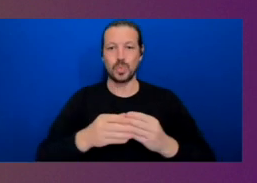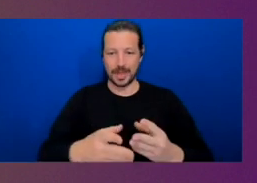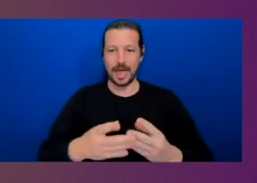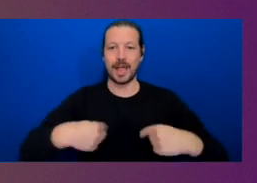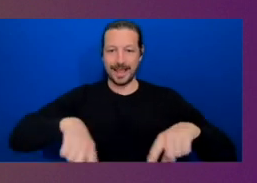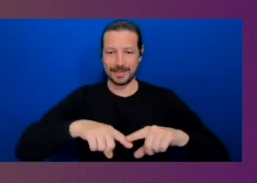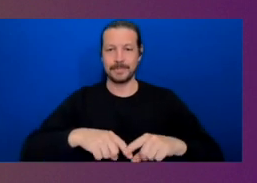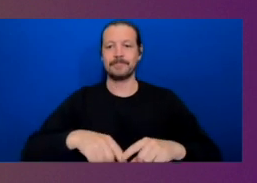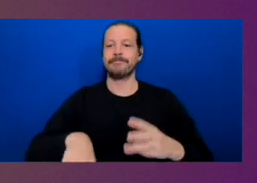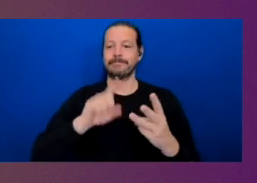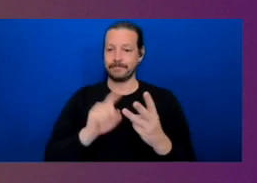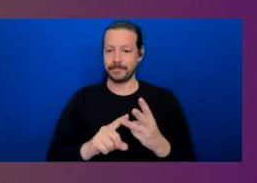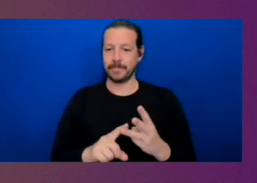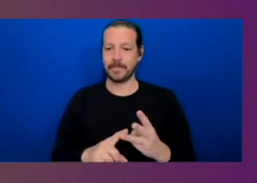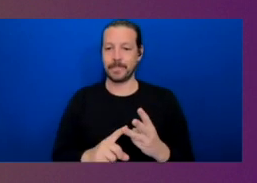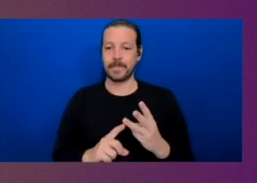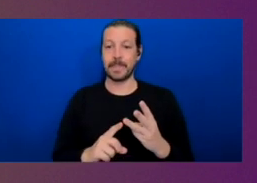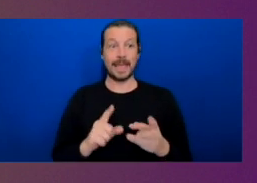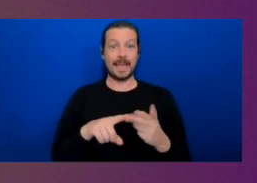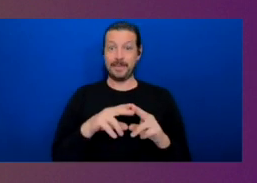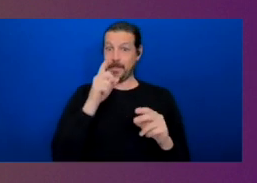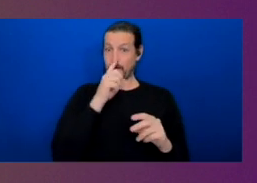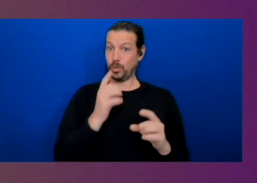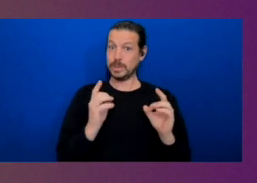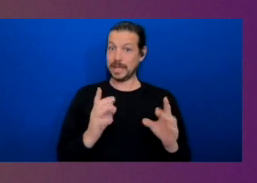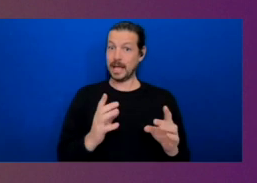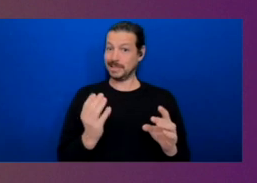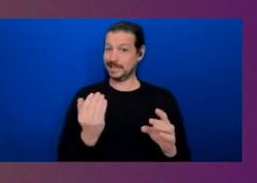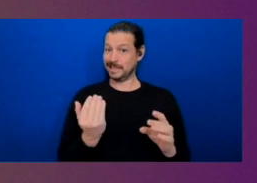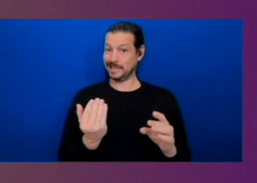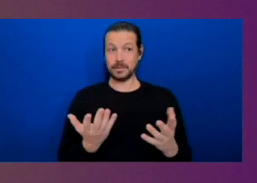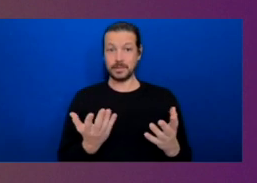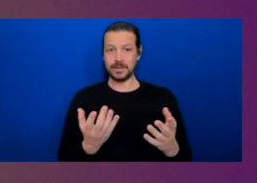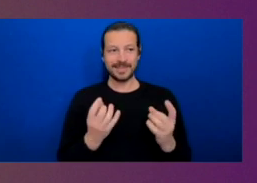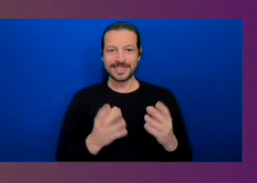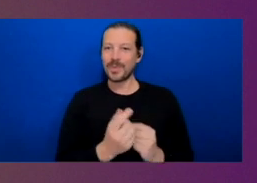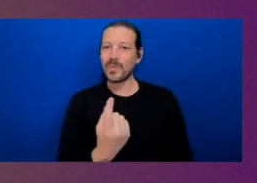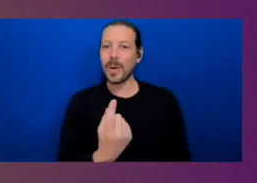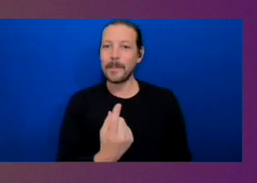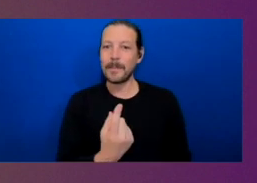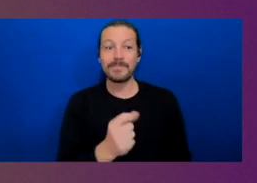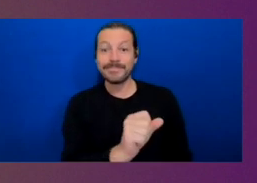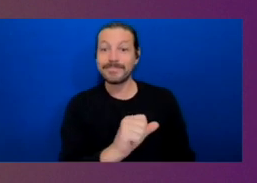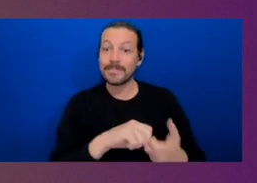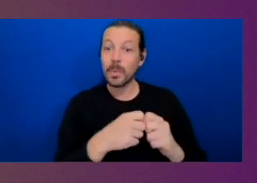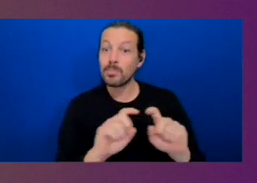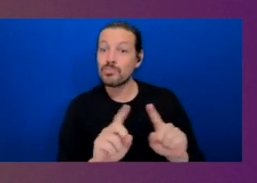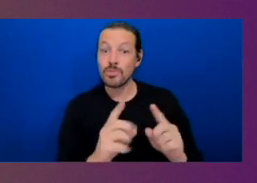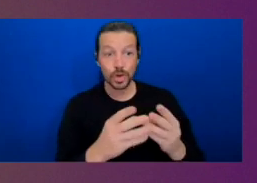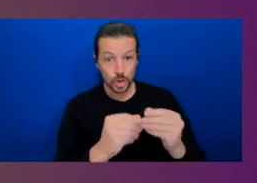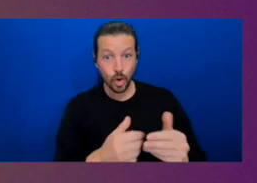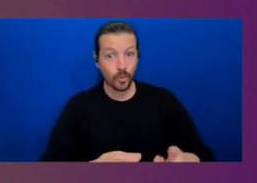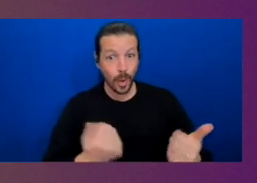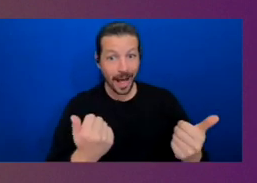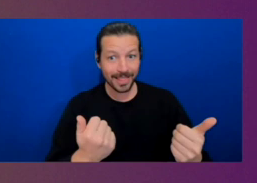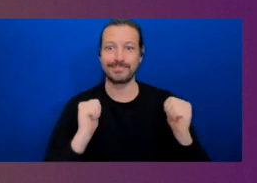is important when talking with people who are just getting started, is start with one. Start with one person, solve one person's problems first and do it well. Because you have